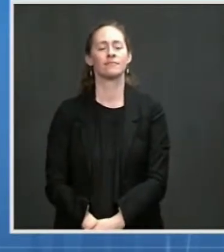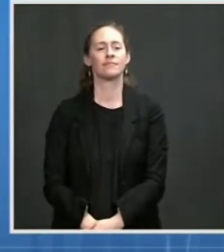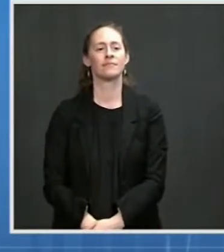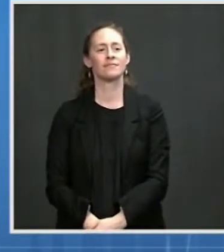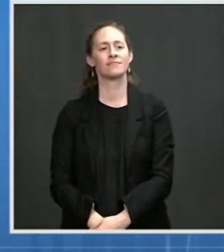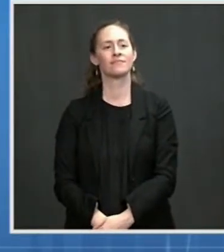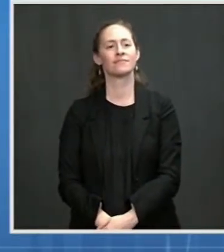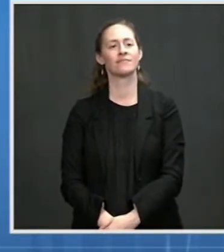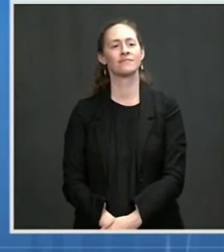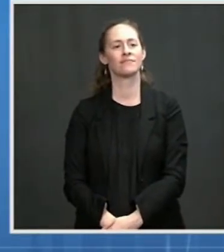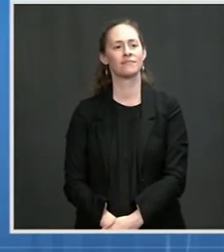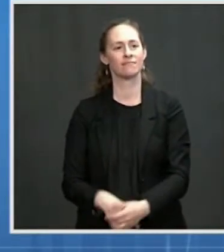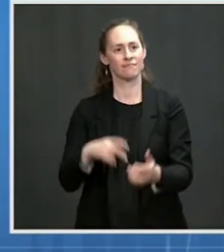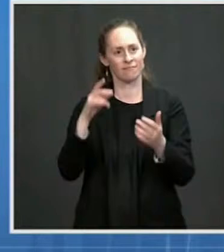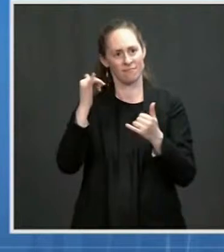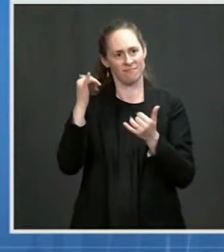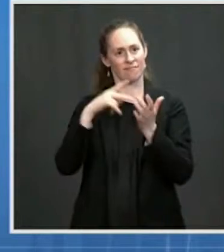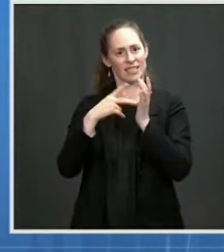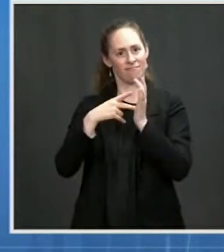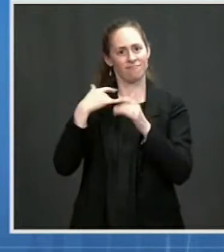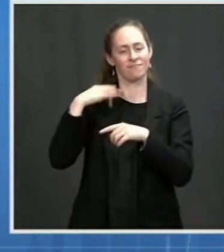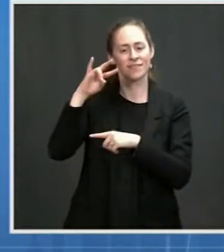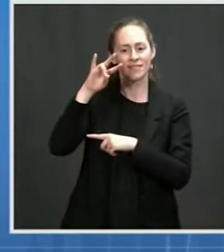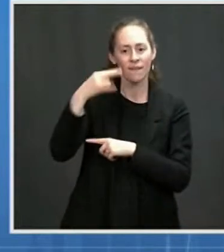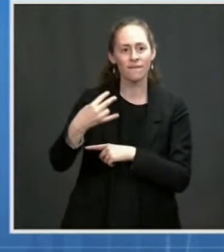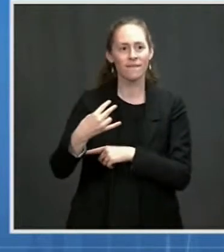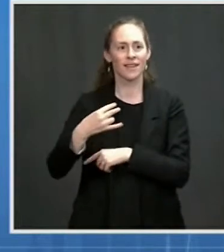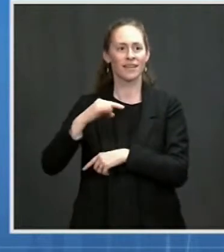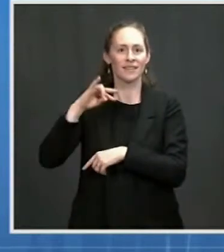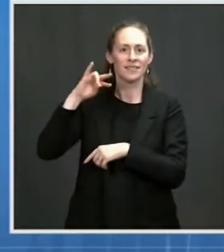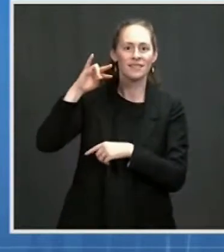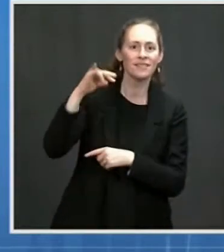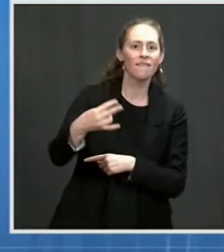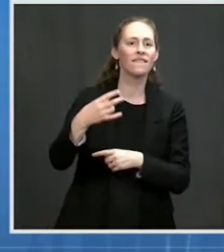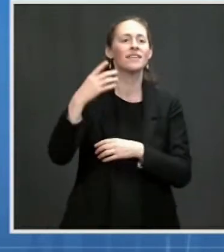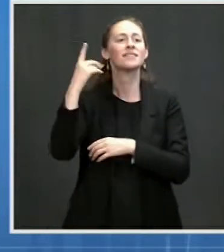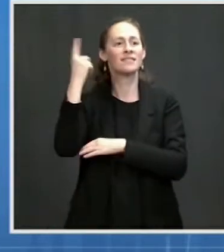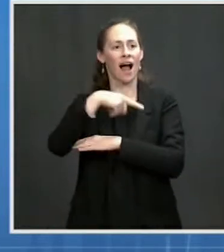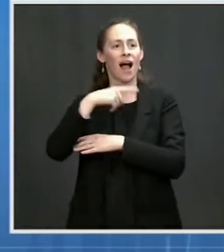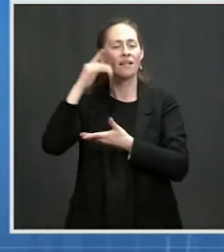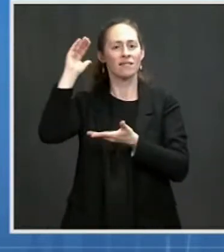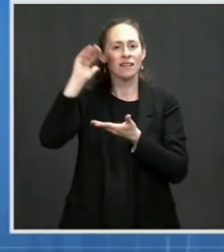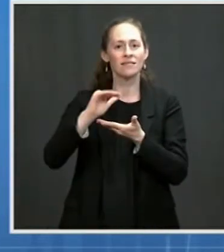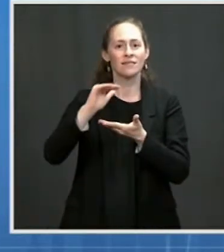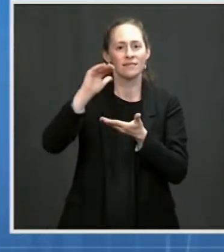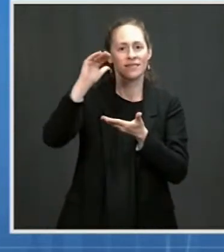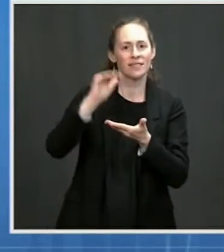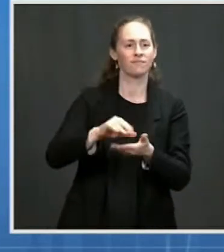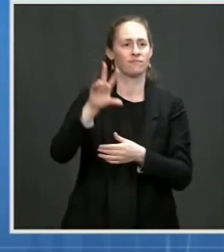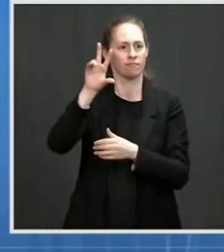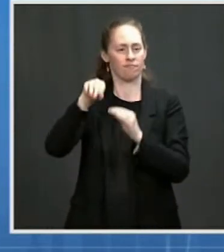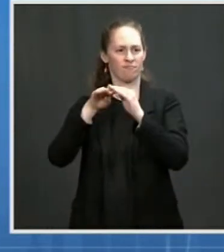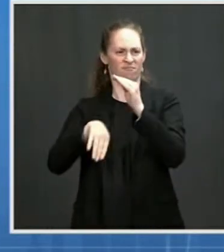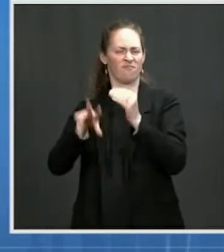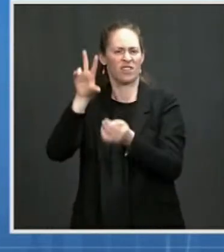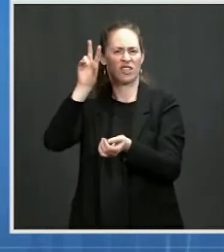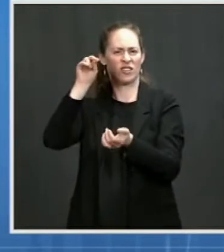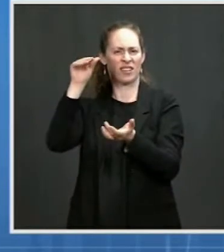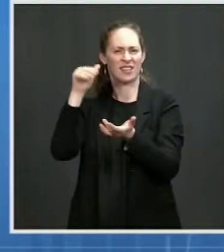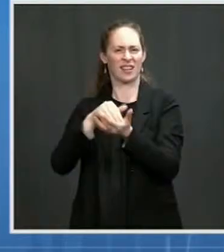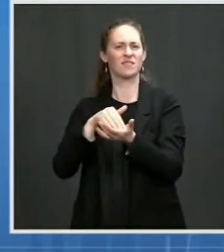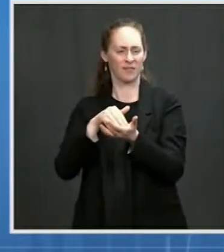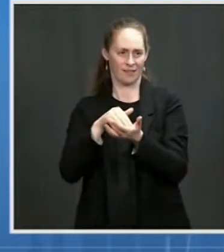consecutive days with our 7-day average below 30,000 cases a day. The 7-day average of hospital admissions